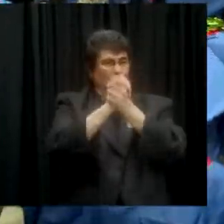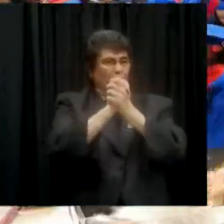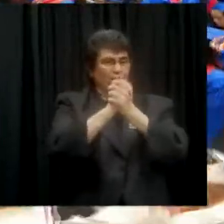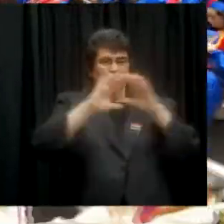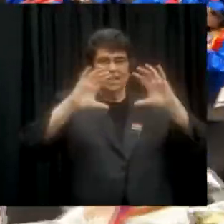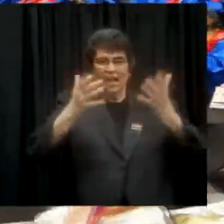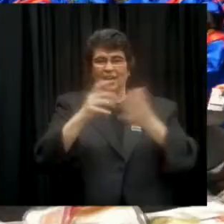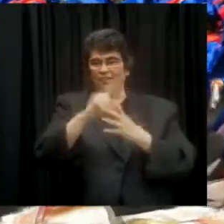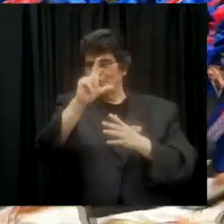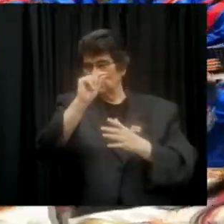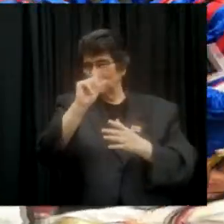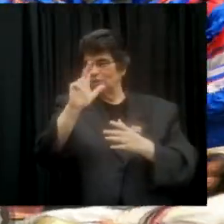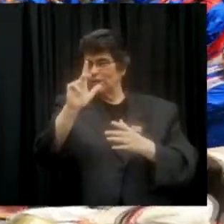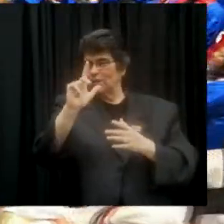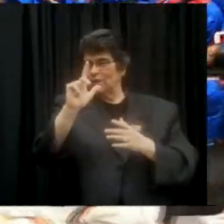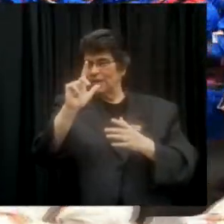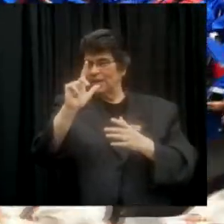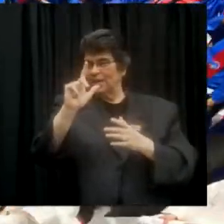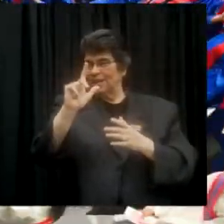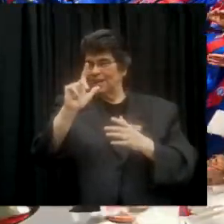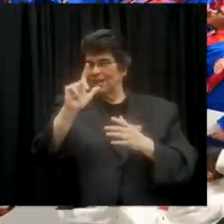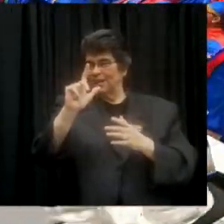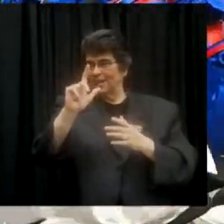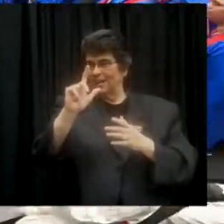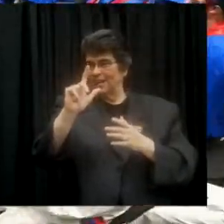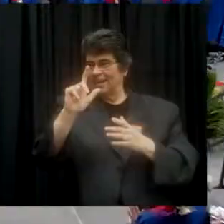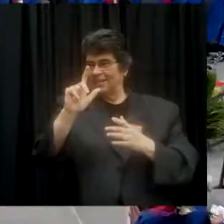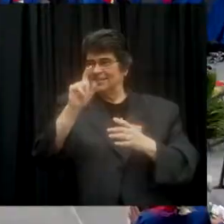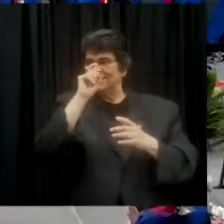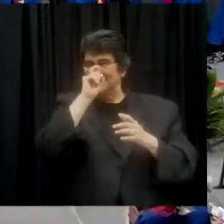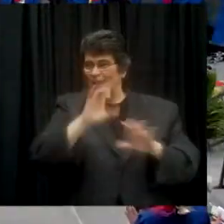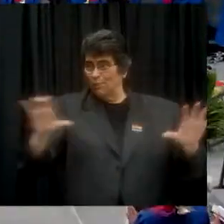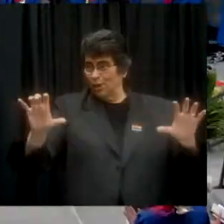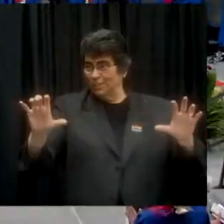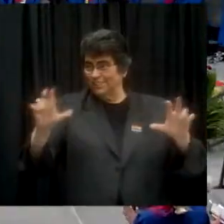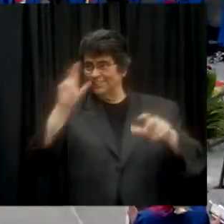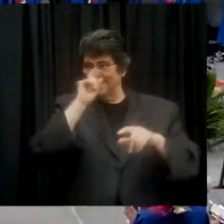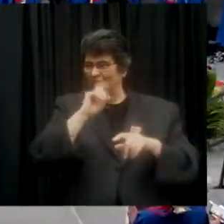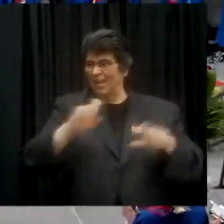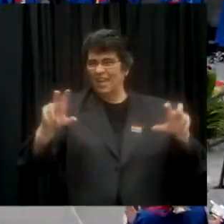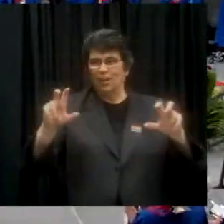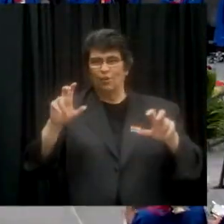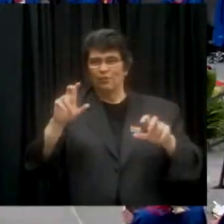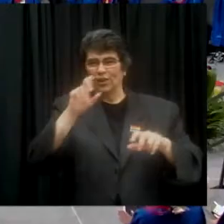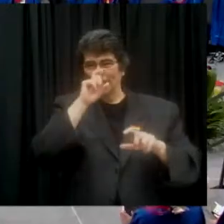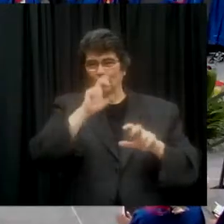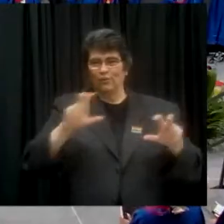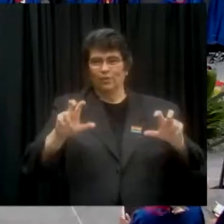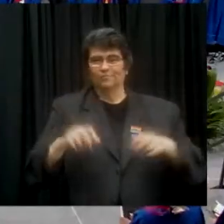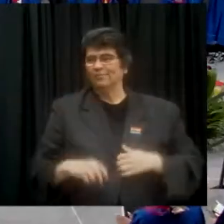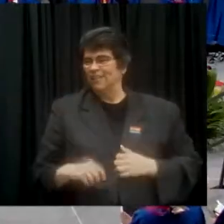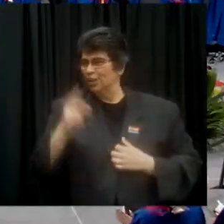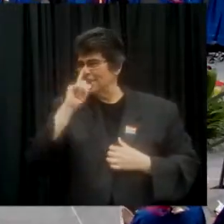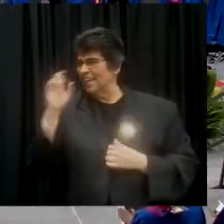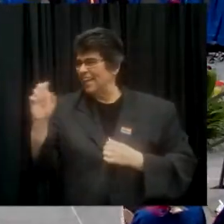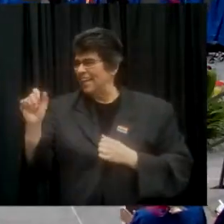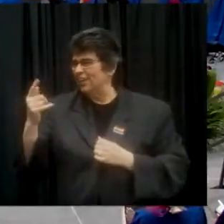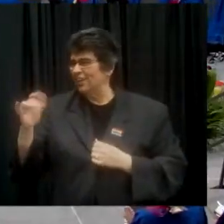Congratulations, class of 2023. You are graduates. Band, please, fight song.